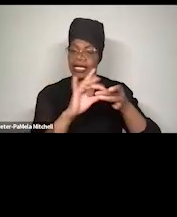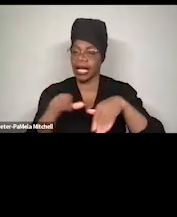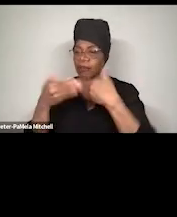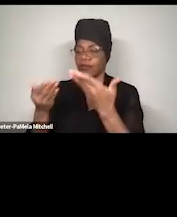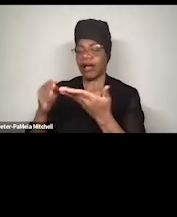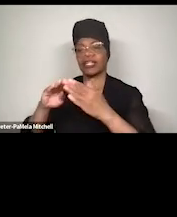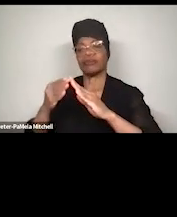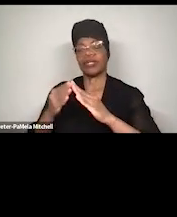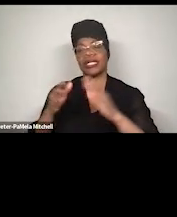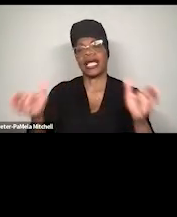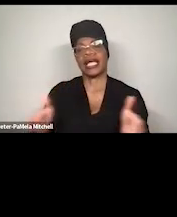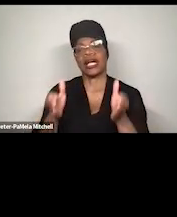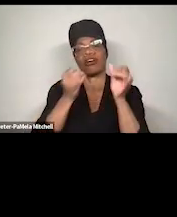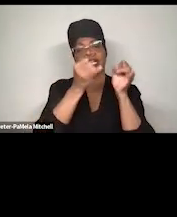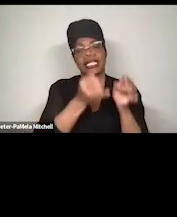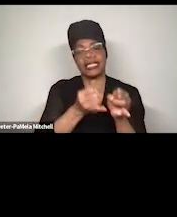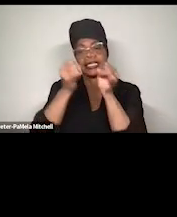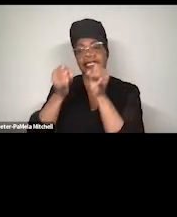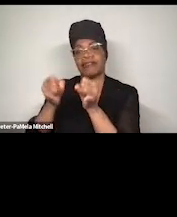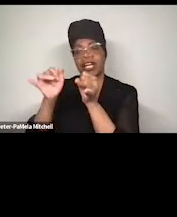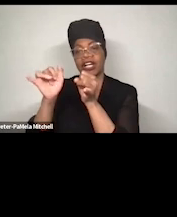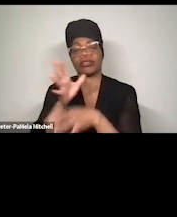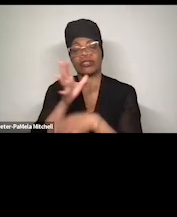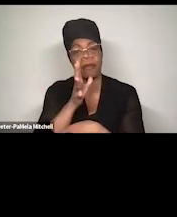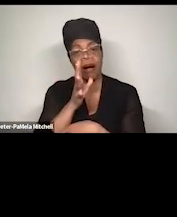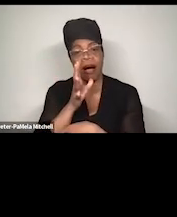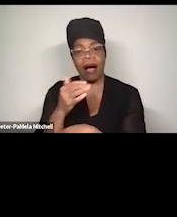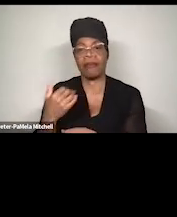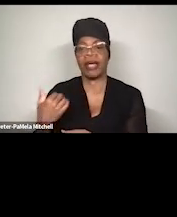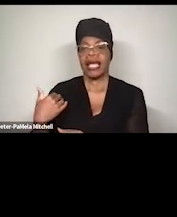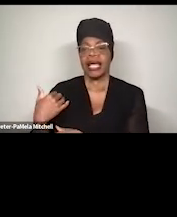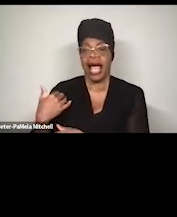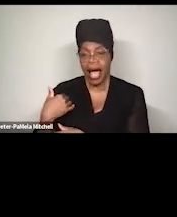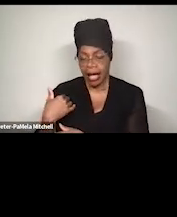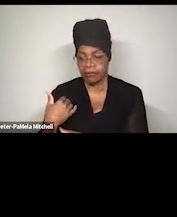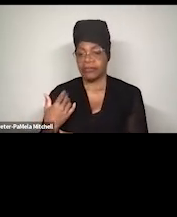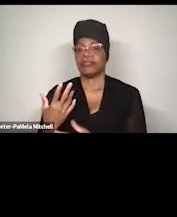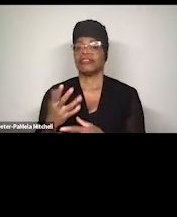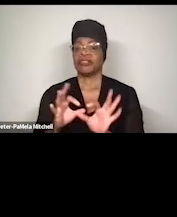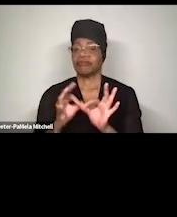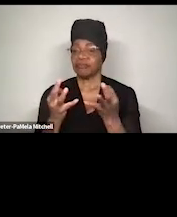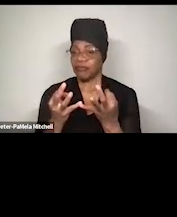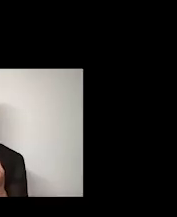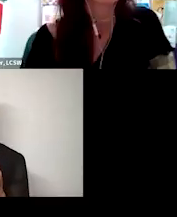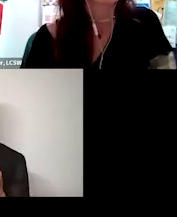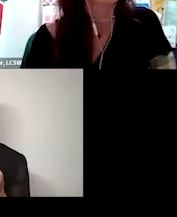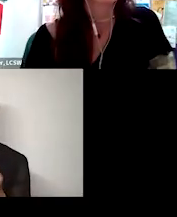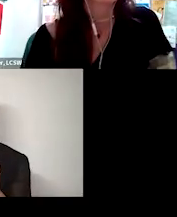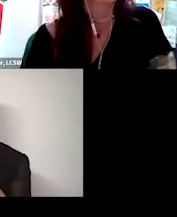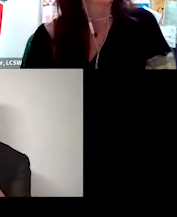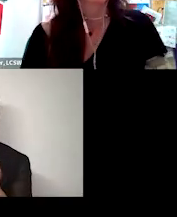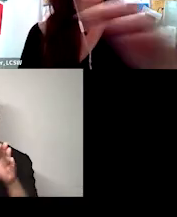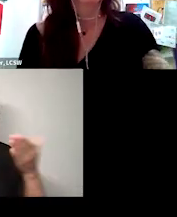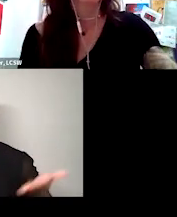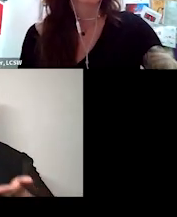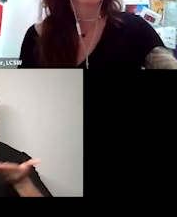individuality. Katie is also a mom, tattoo collector, and matcha drinker. Please join me in welcoming